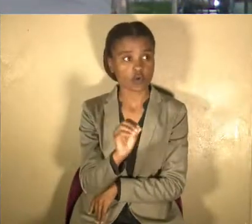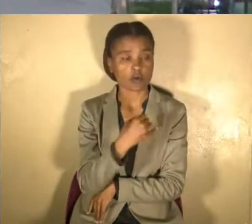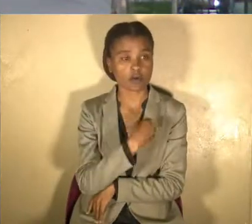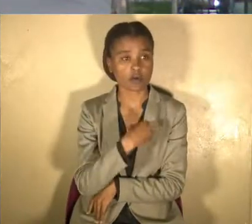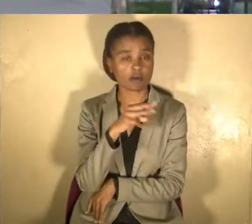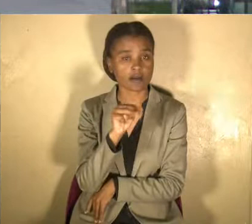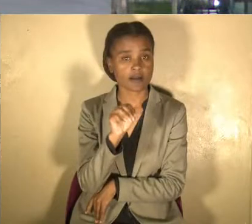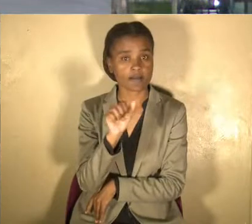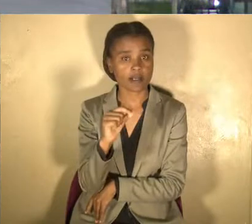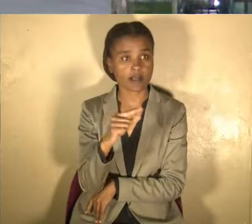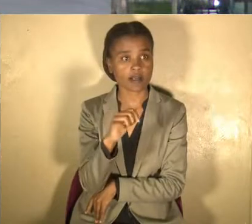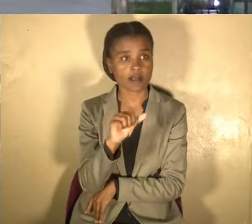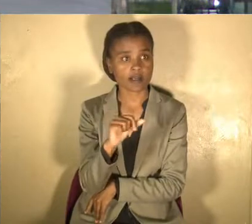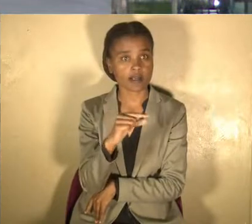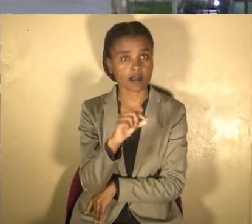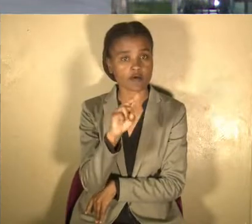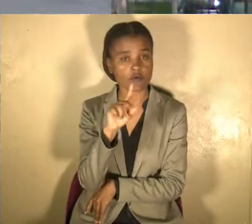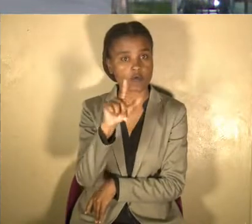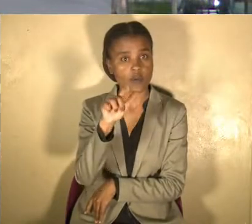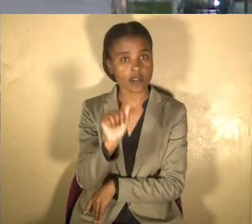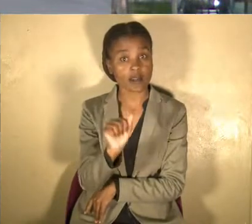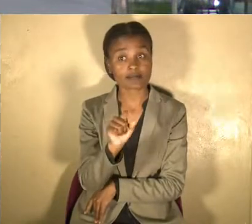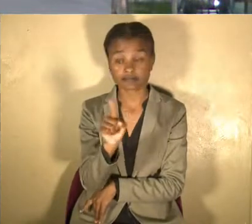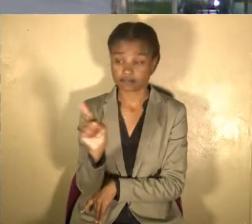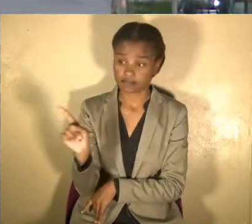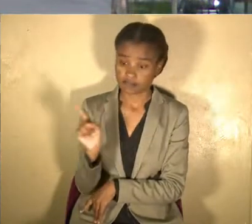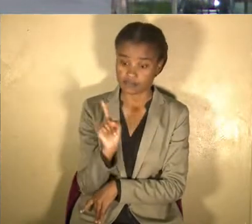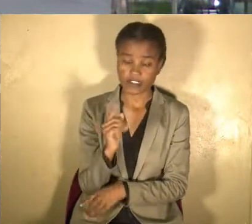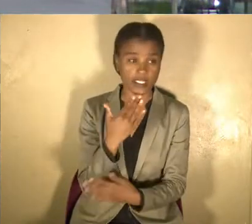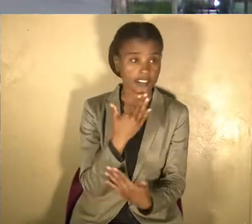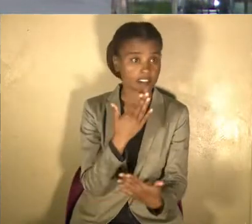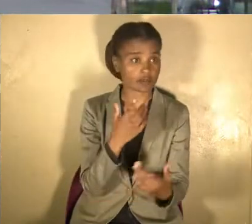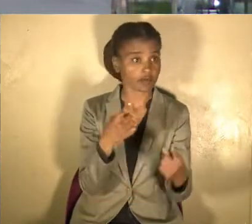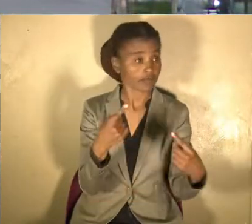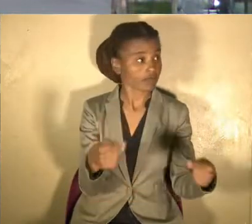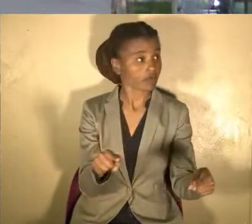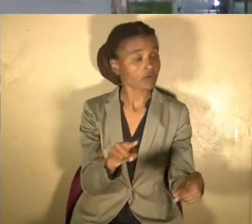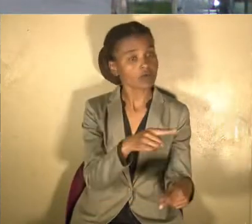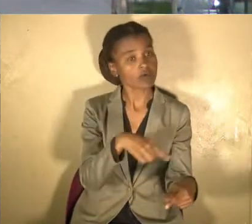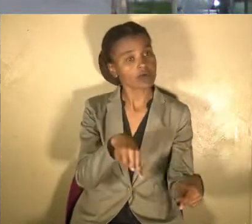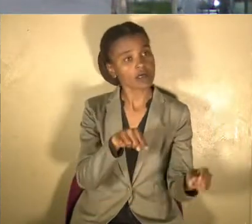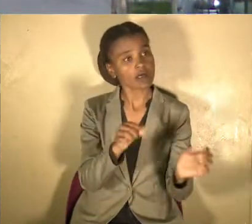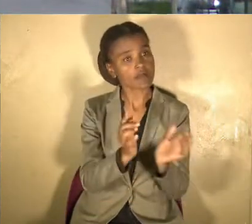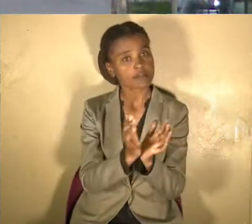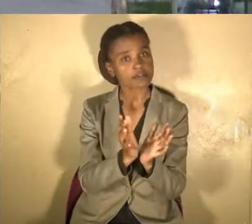ko bofelong ba our public engagement. Over to you, Honorable Magagula.